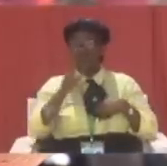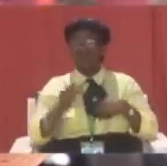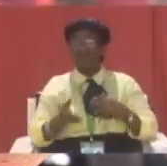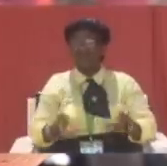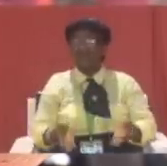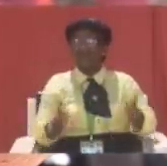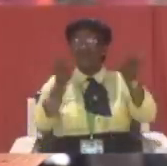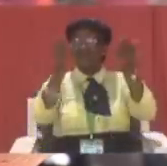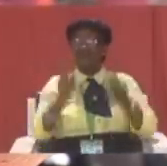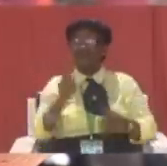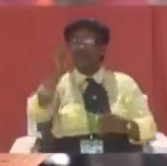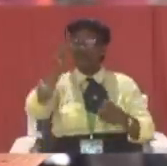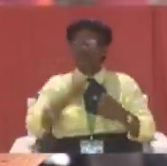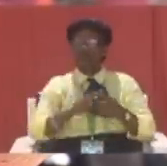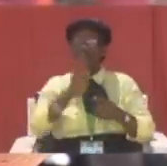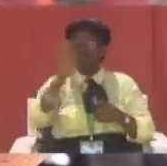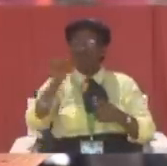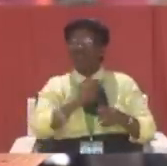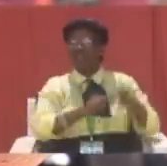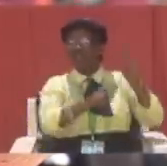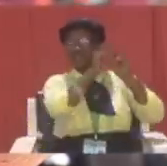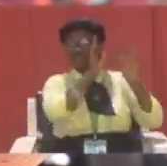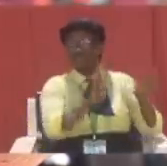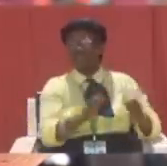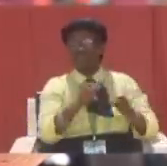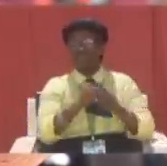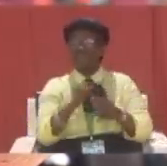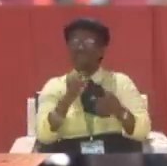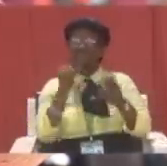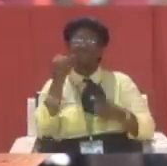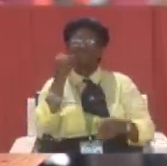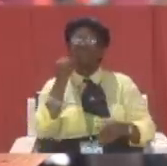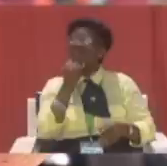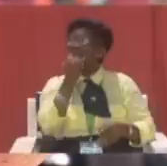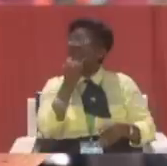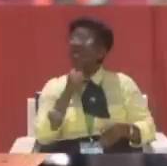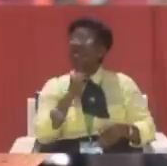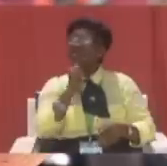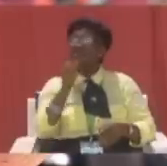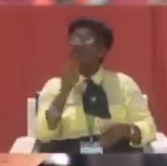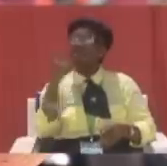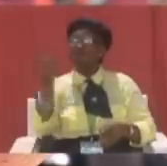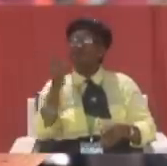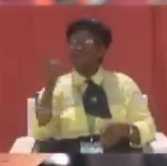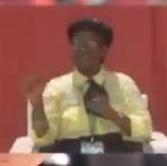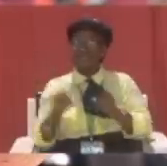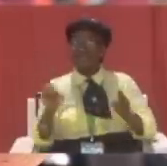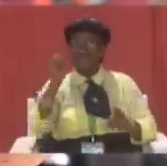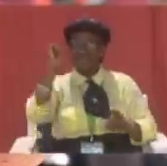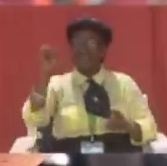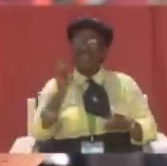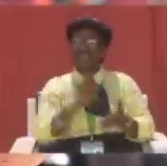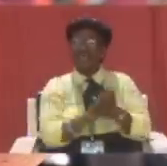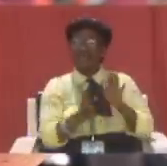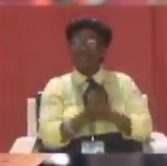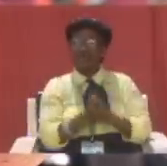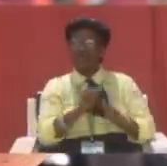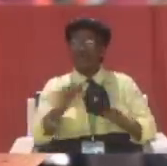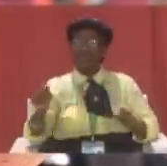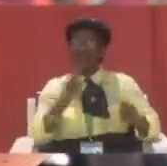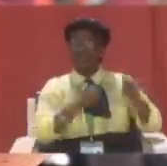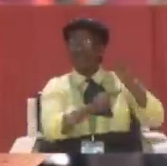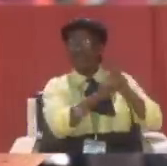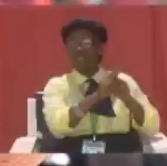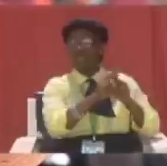to be a prophet in Israel. Not only did he become a prophet, he